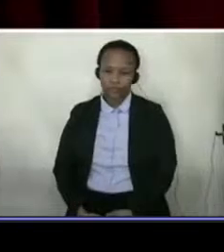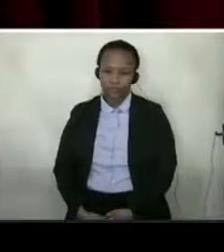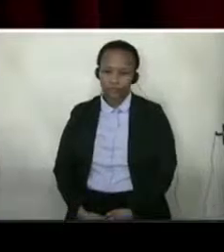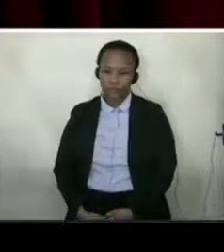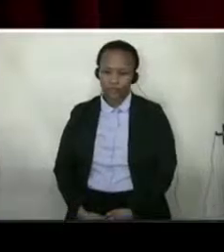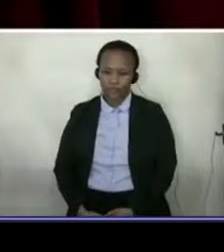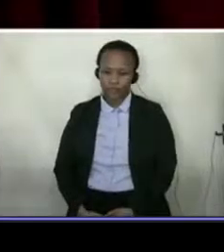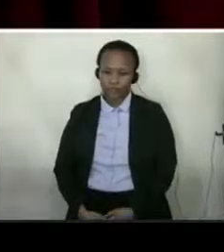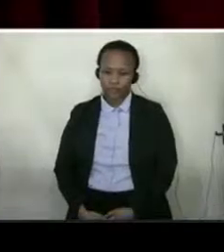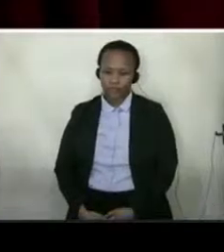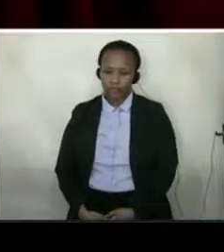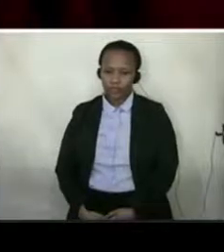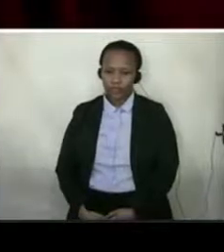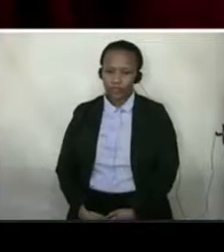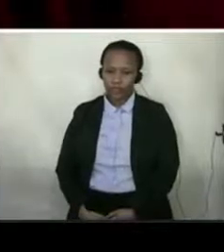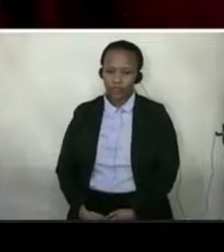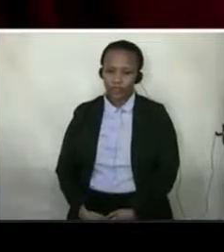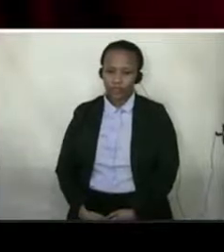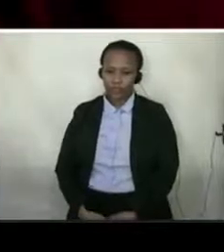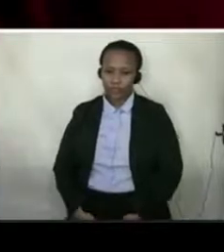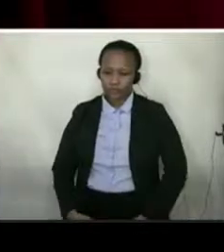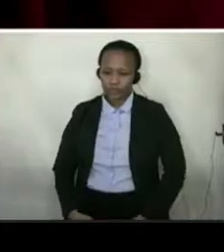5 minutes.